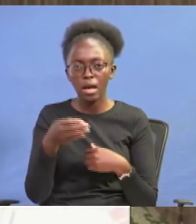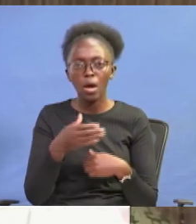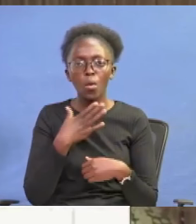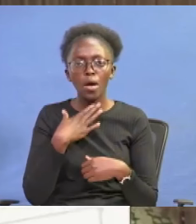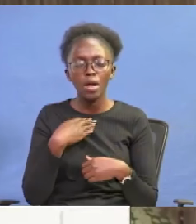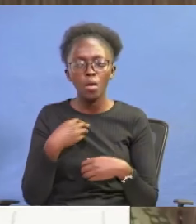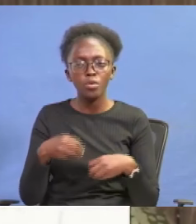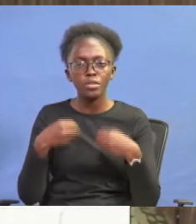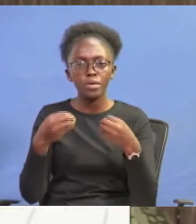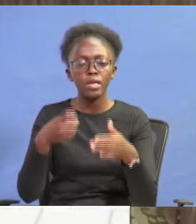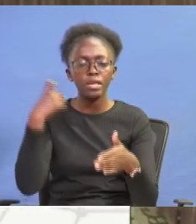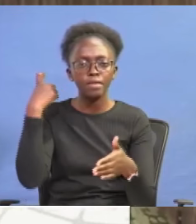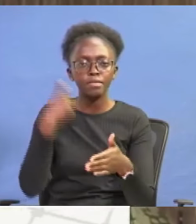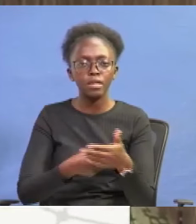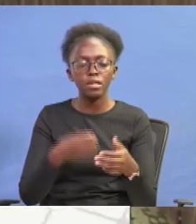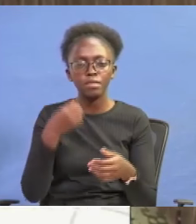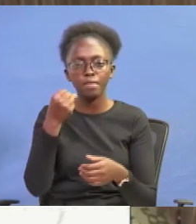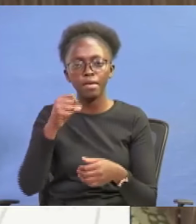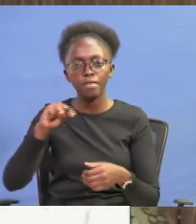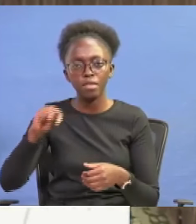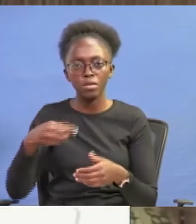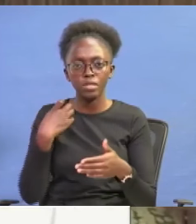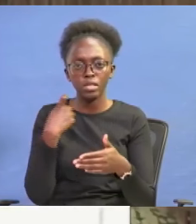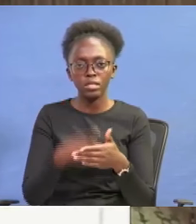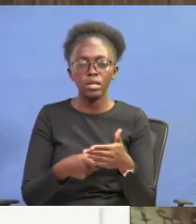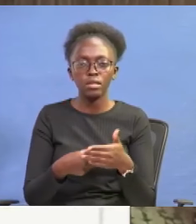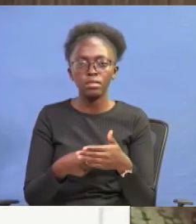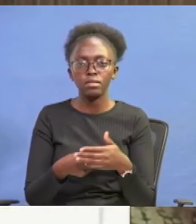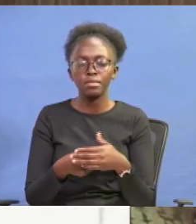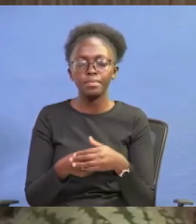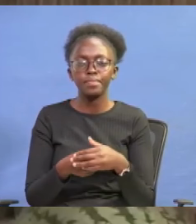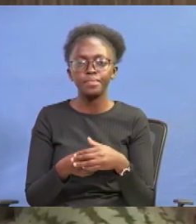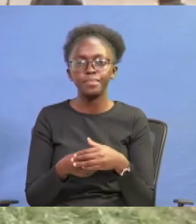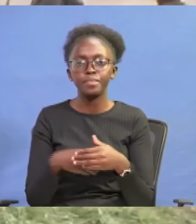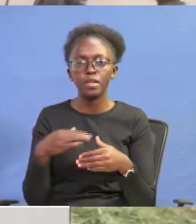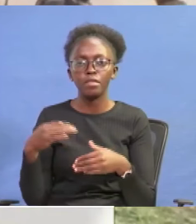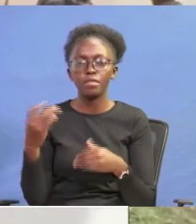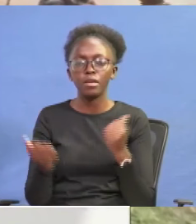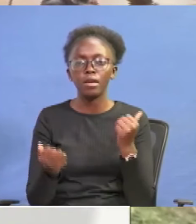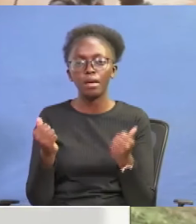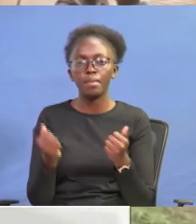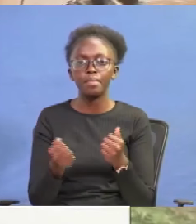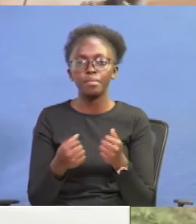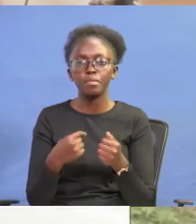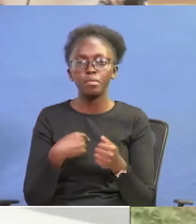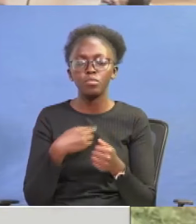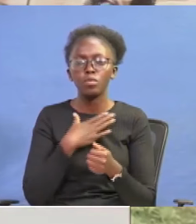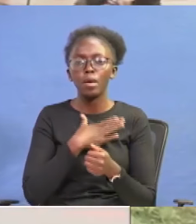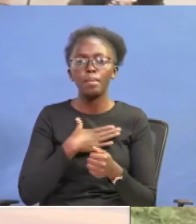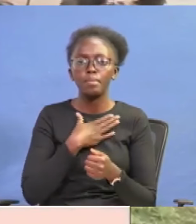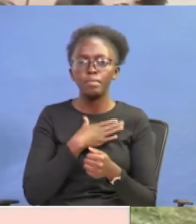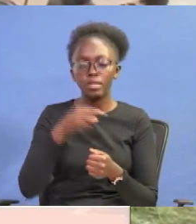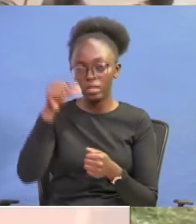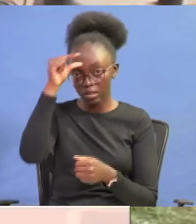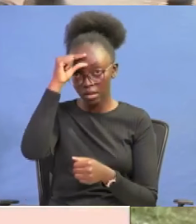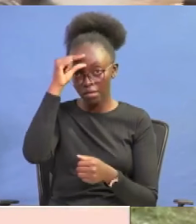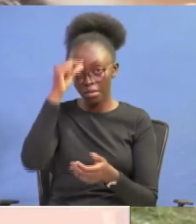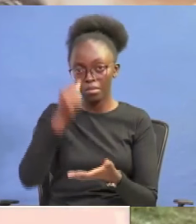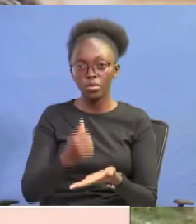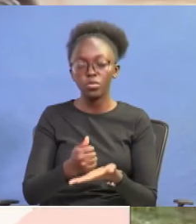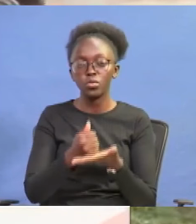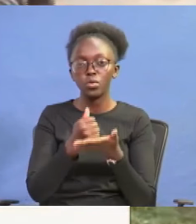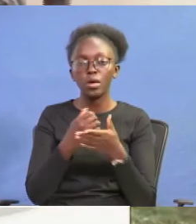wananilipisha nini tax ya 5,000. Nalipa ushuru wa 5,000 kwa kila gari. Sasa tunaomba serikali isaidie wale wako kule